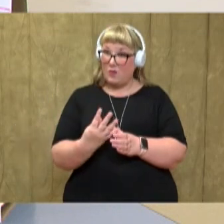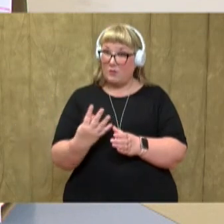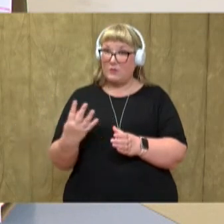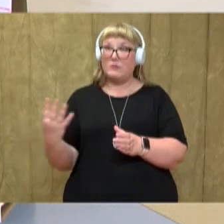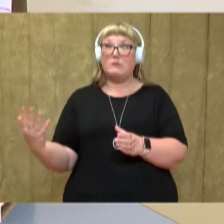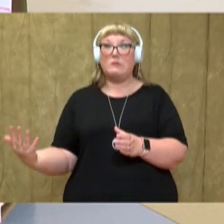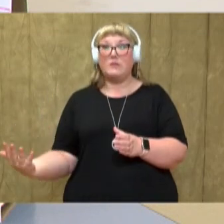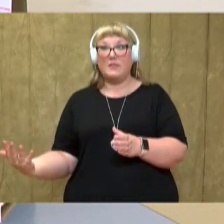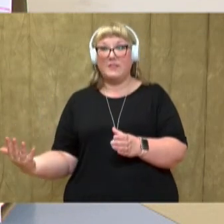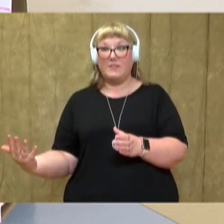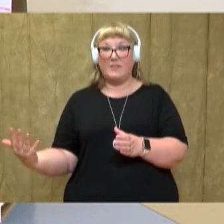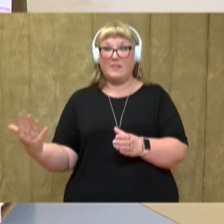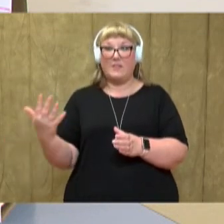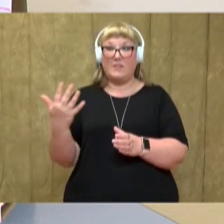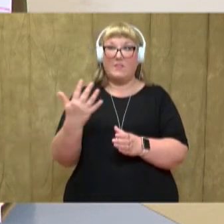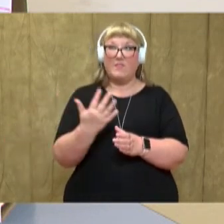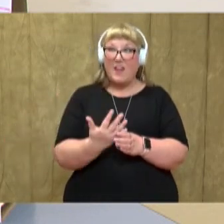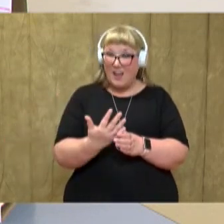4,